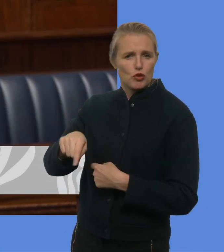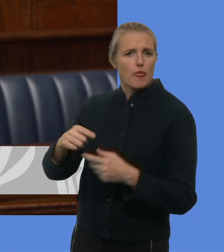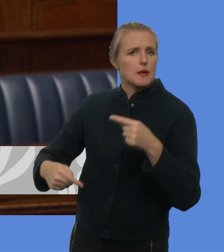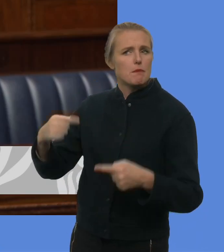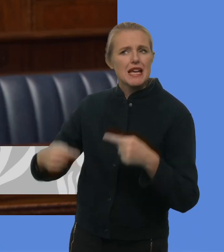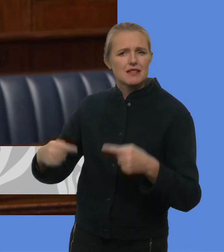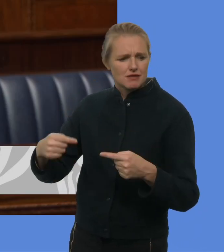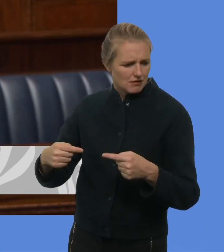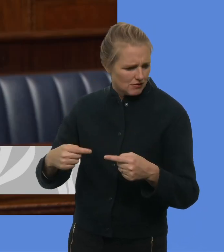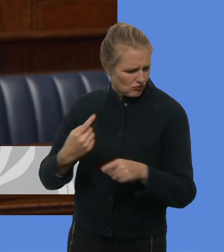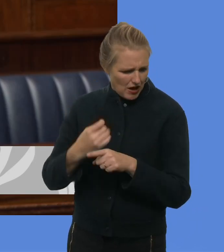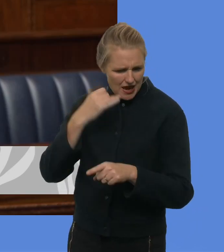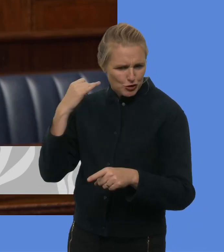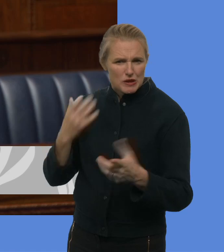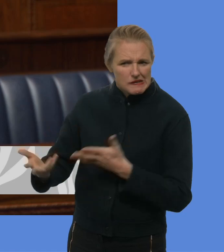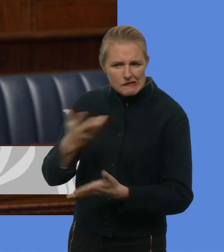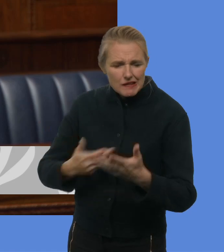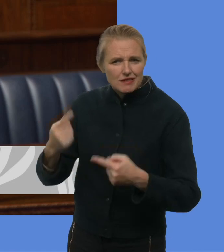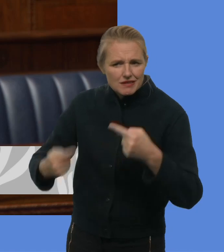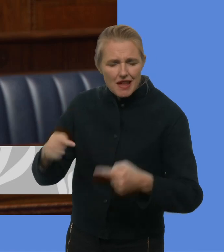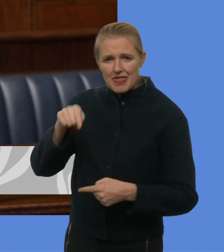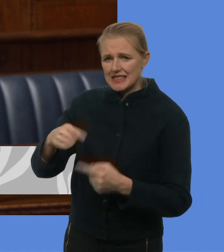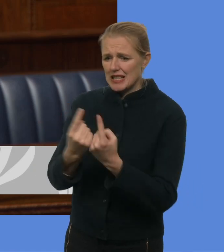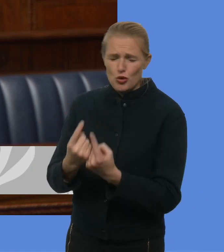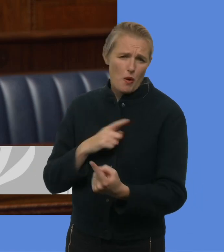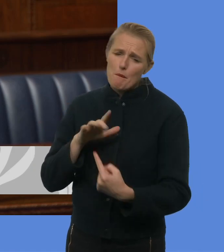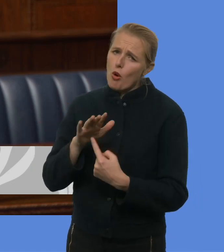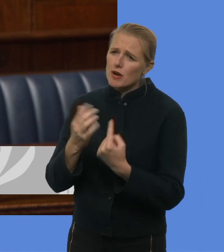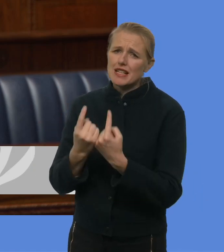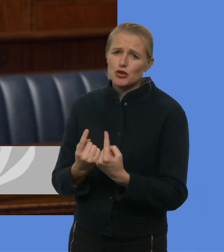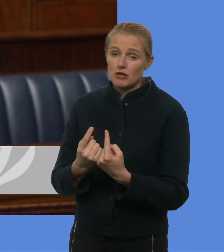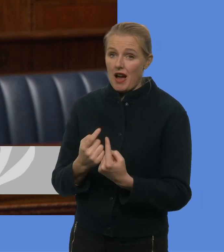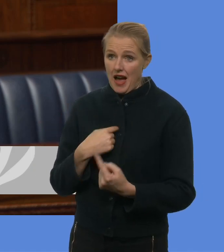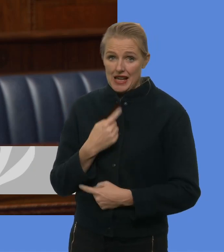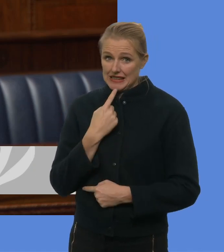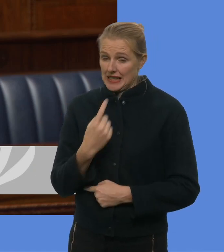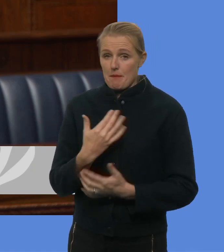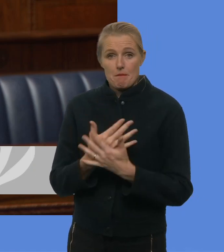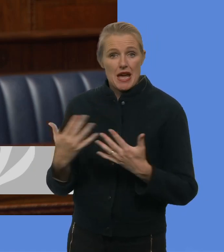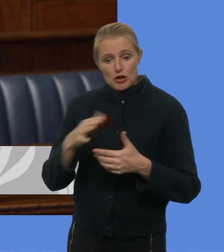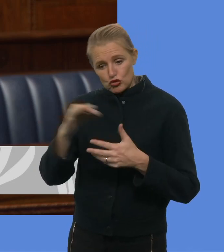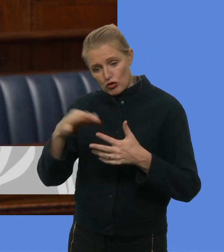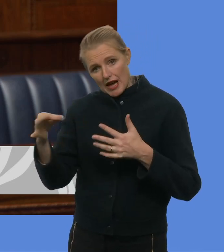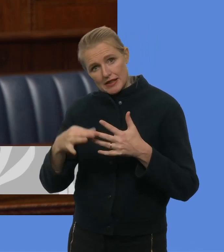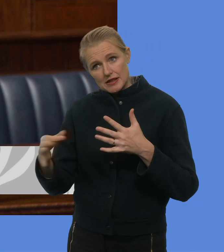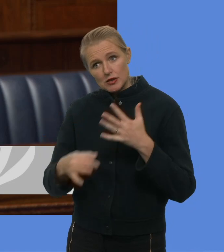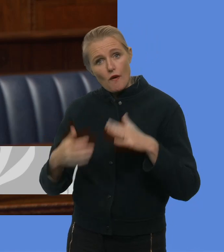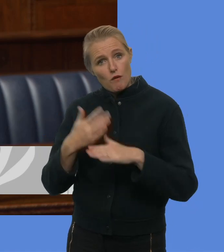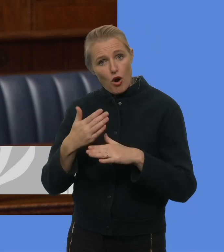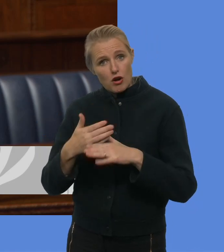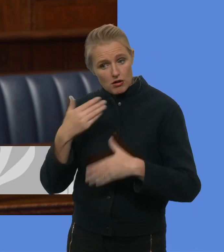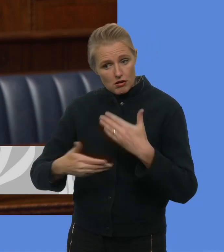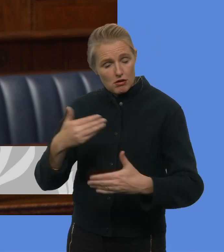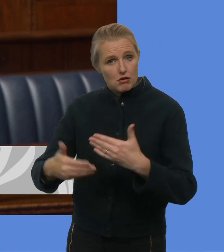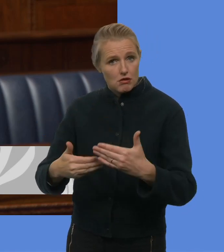I think it was last week. On this very, very important issue, and I outlined a number of strands of work that was taking place, not